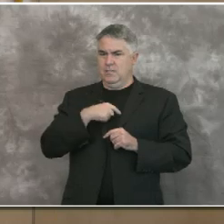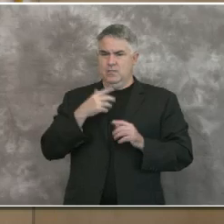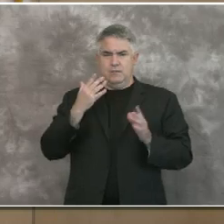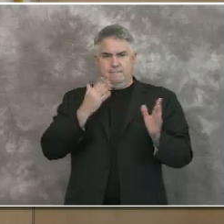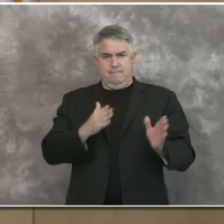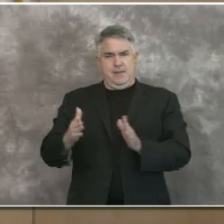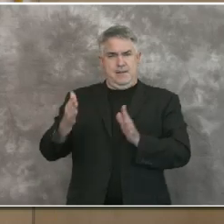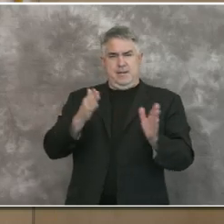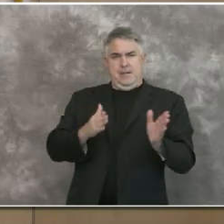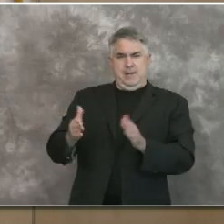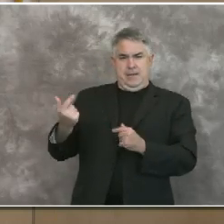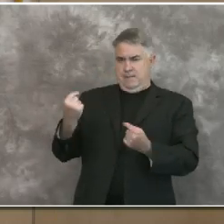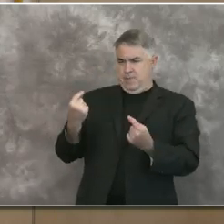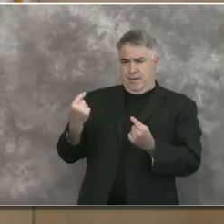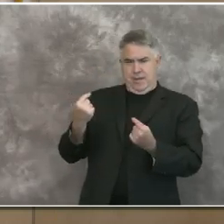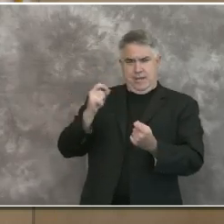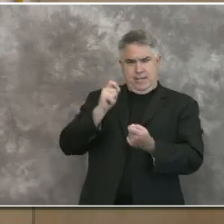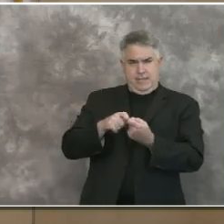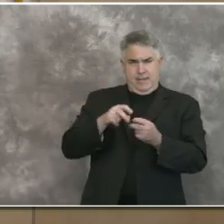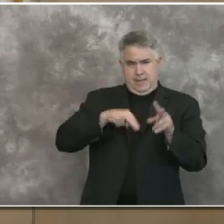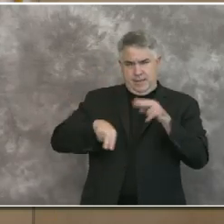people back to work again.